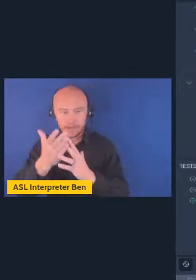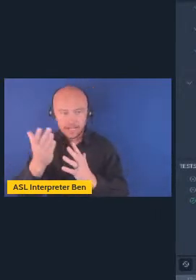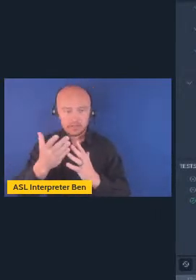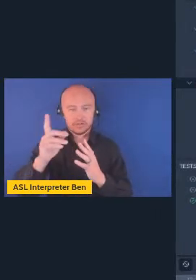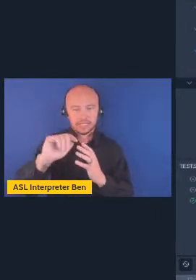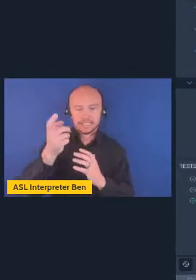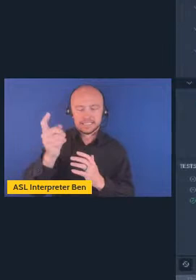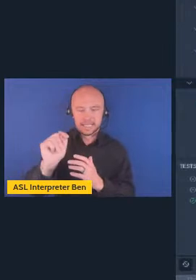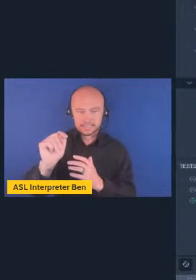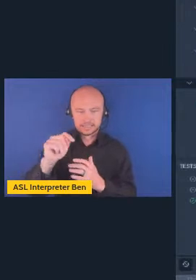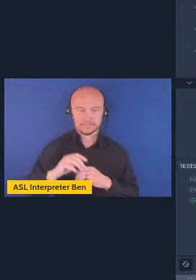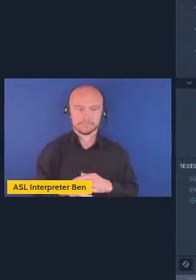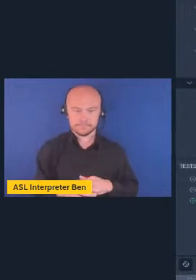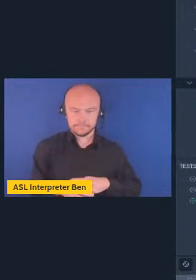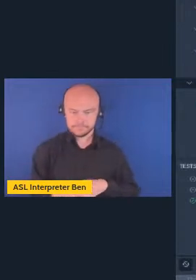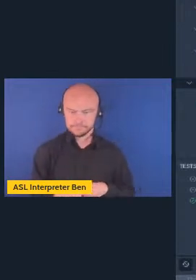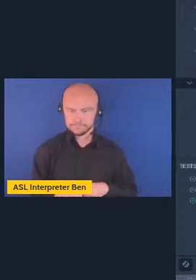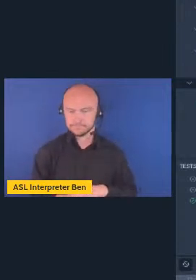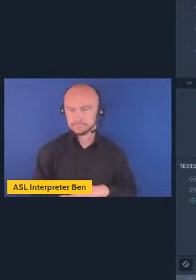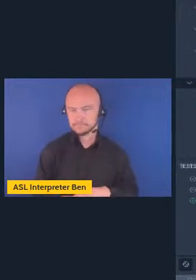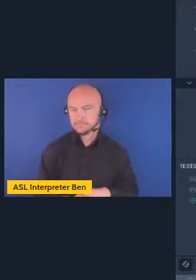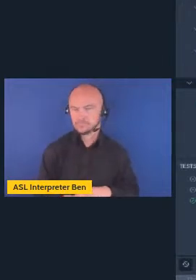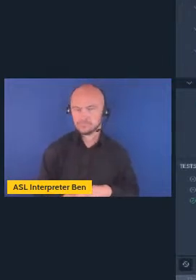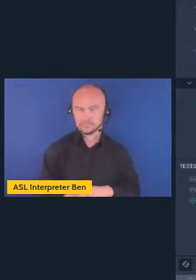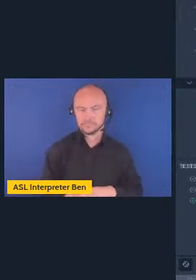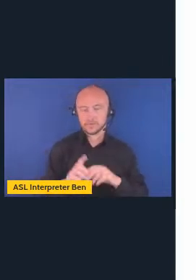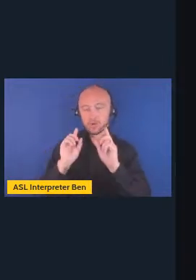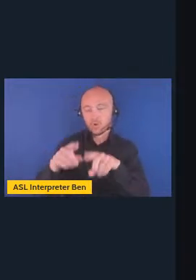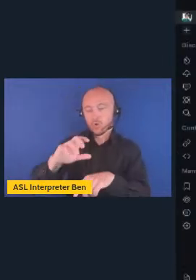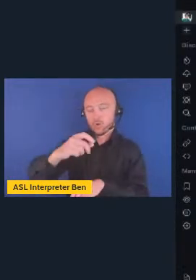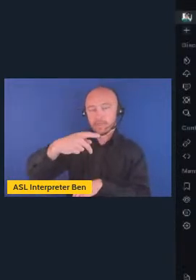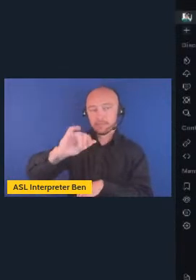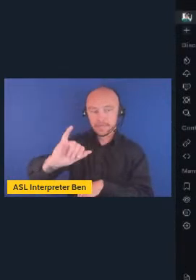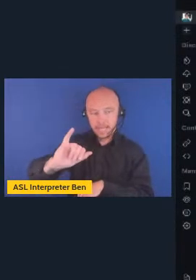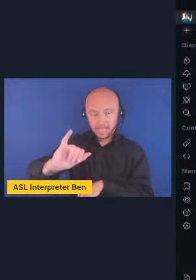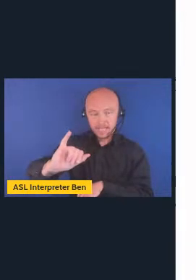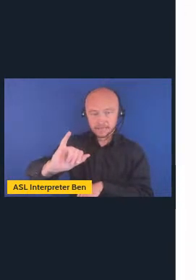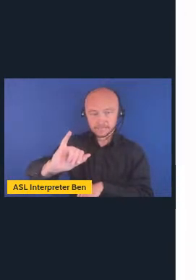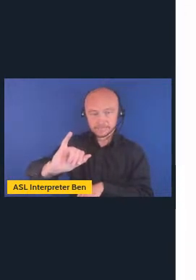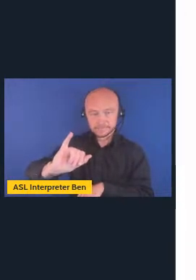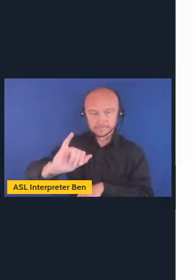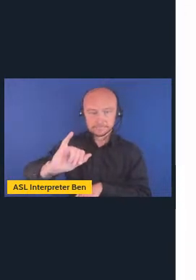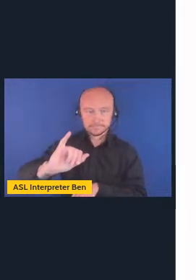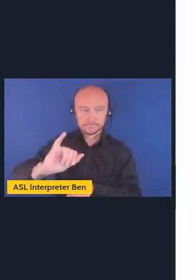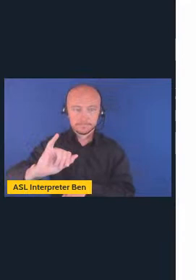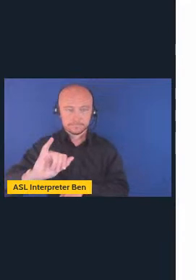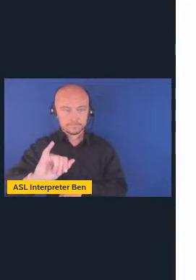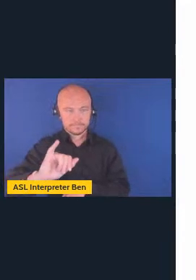here. I can go to this place, to the API, and basically